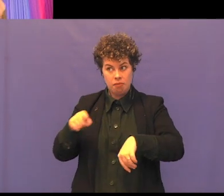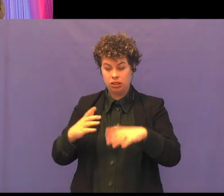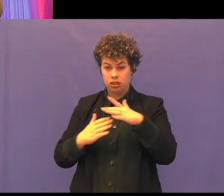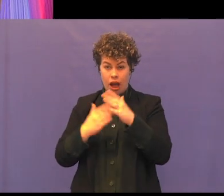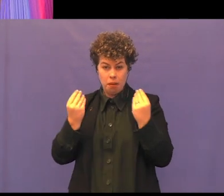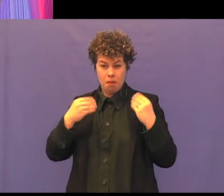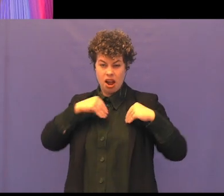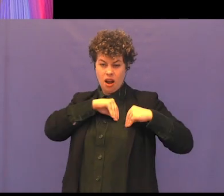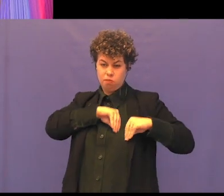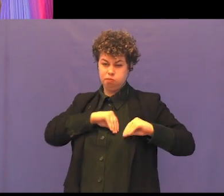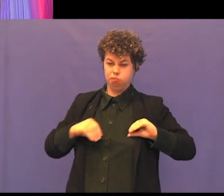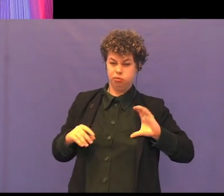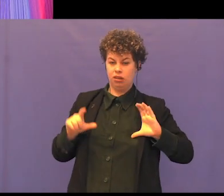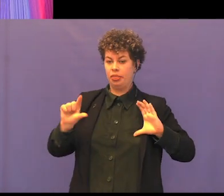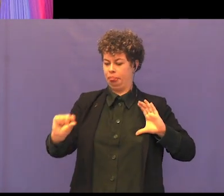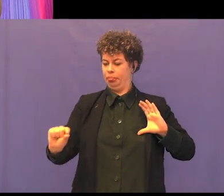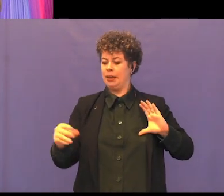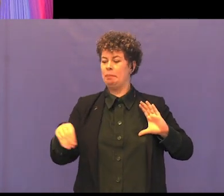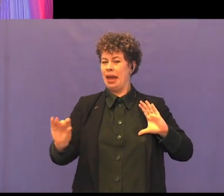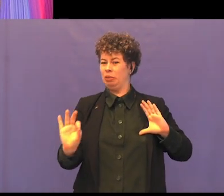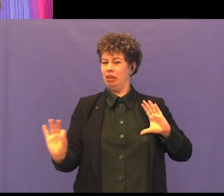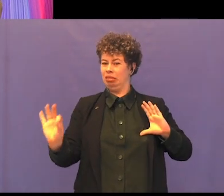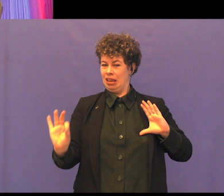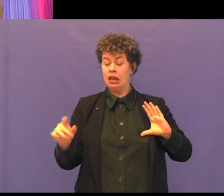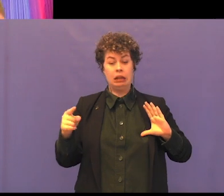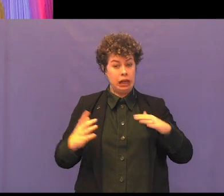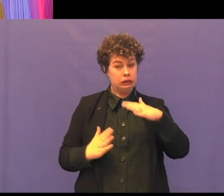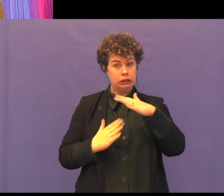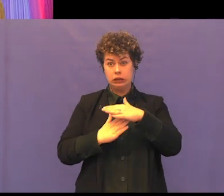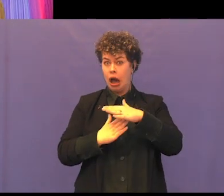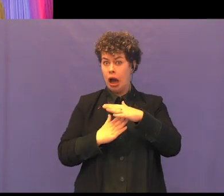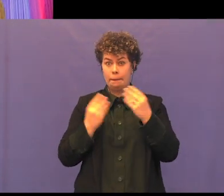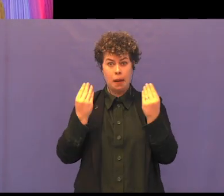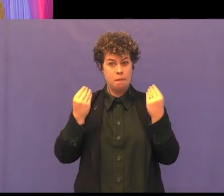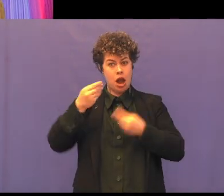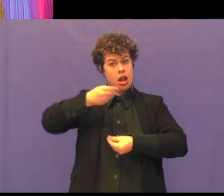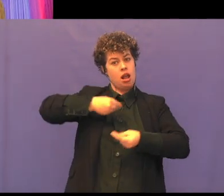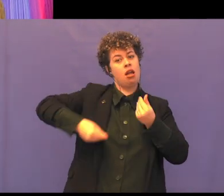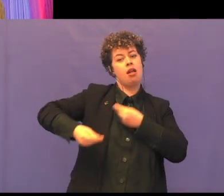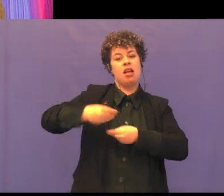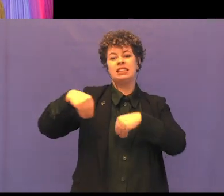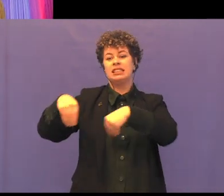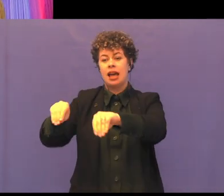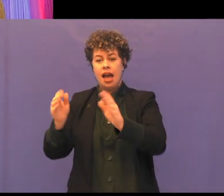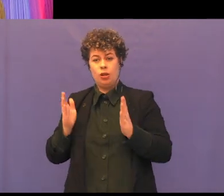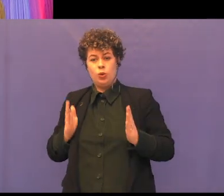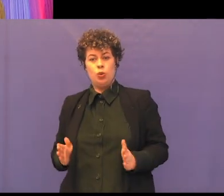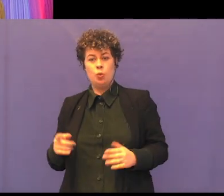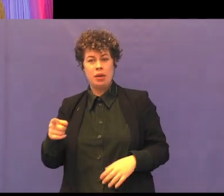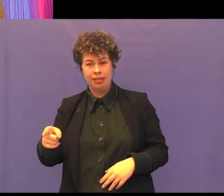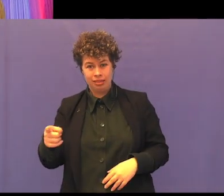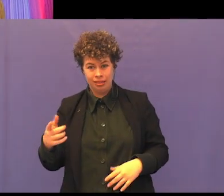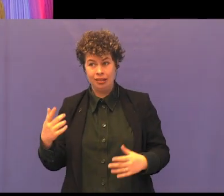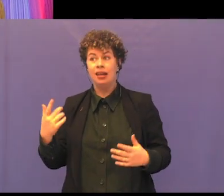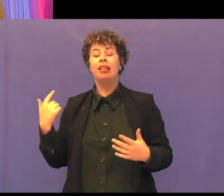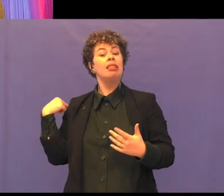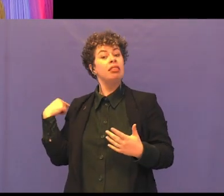there was not a single female member in the